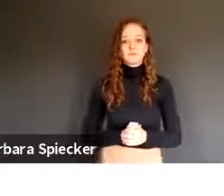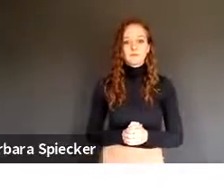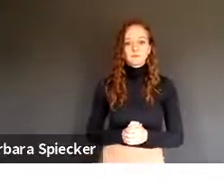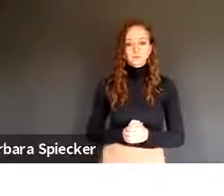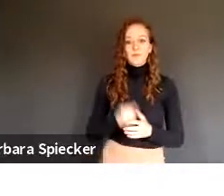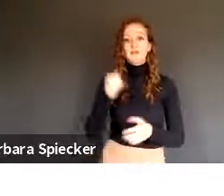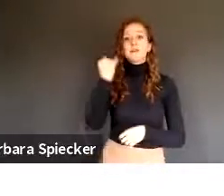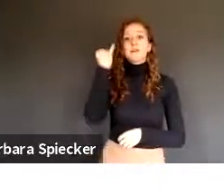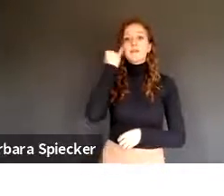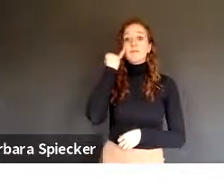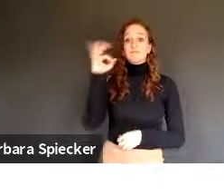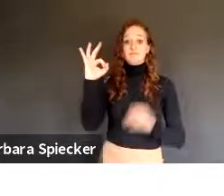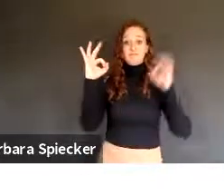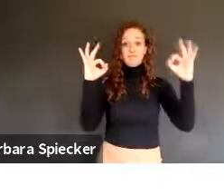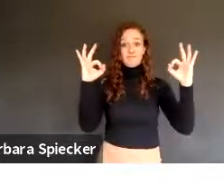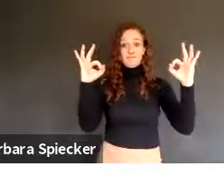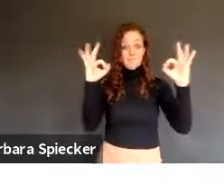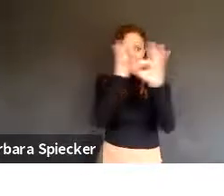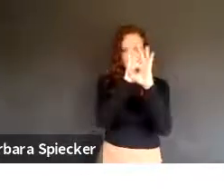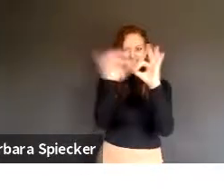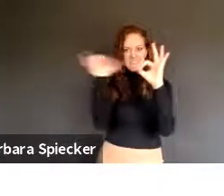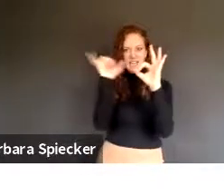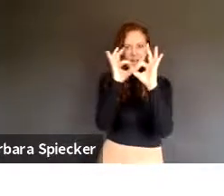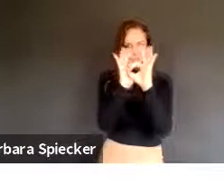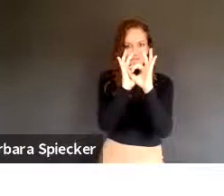figure, community changes are more correlated with upwelling.